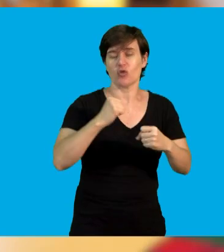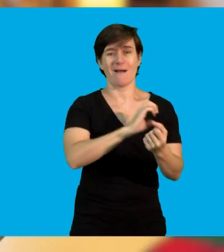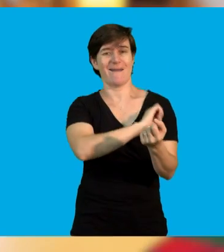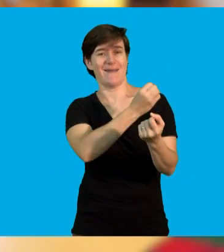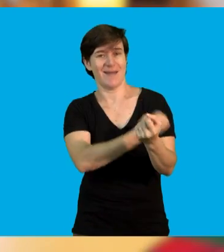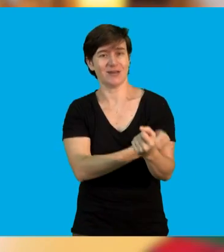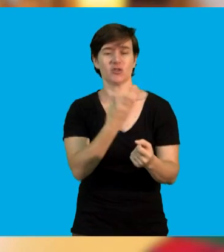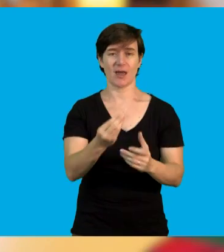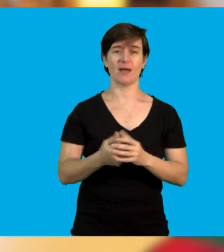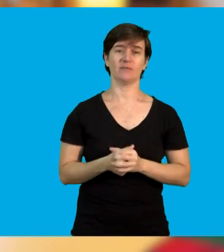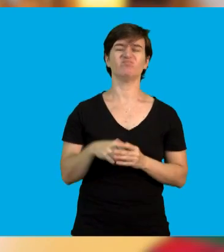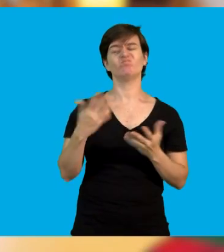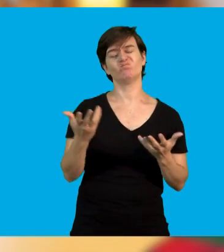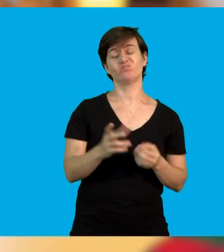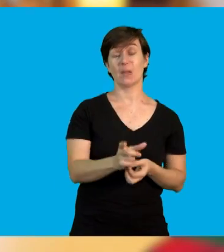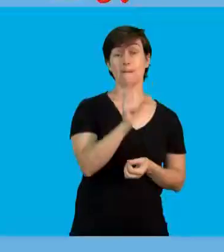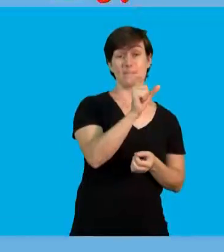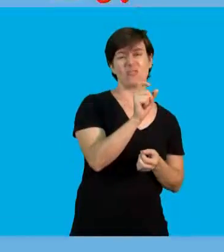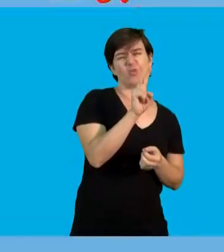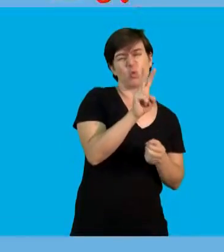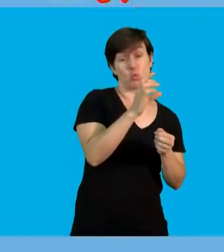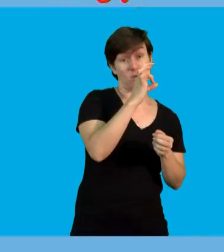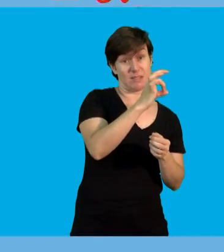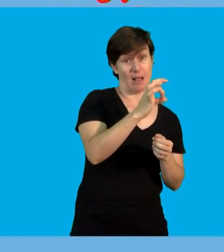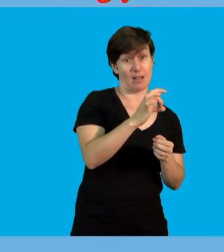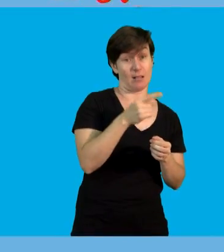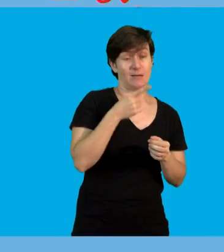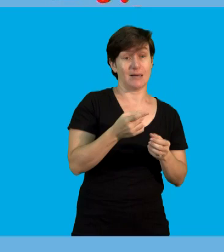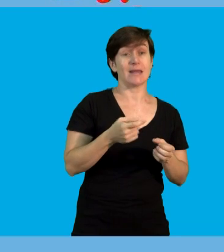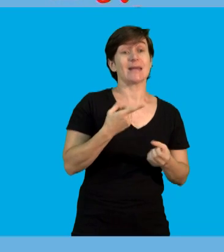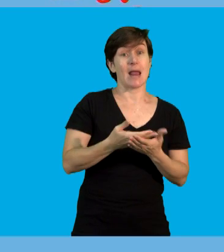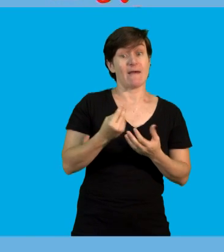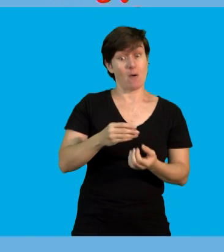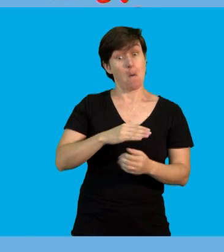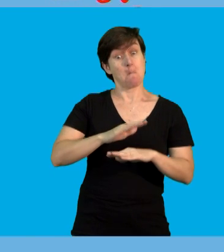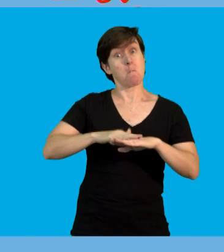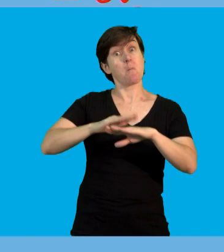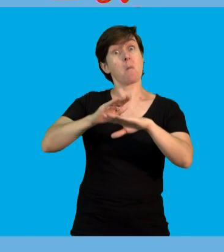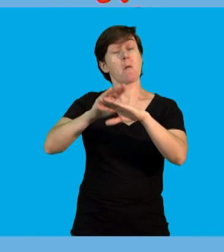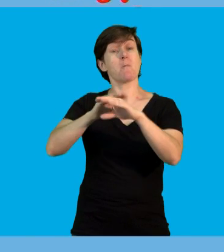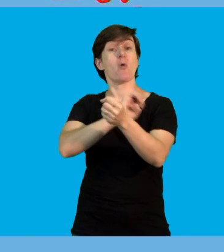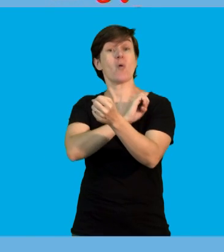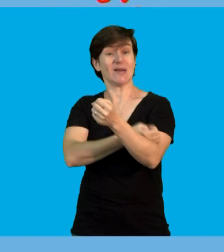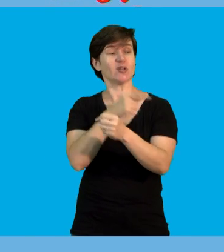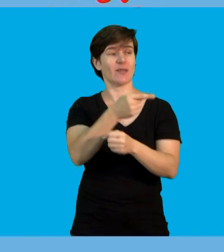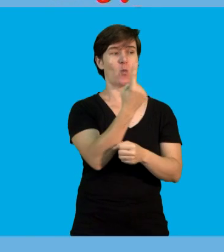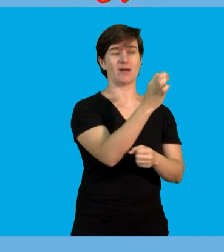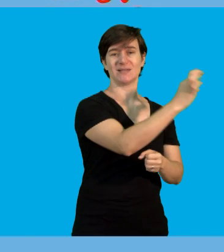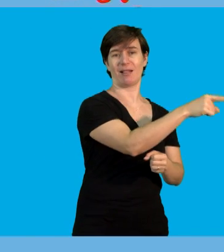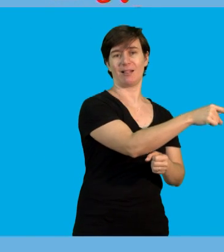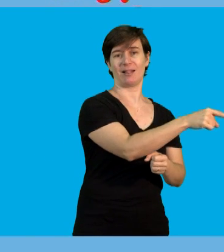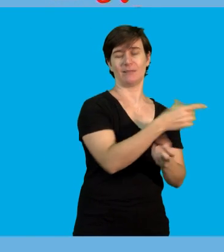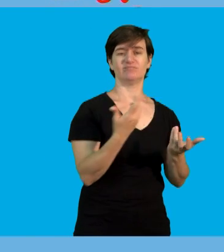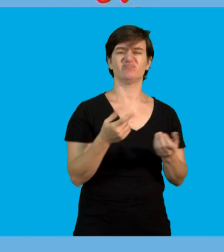within that battery. So a battery of 2 or more cells supplies more energy as compared to just having a single cell.